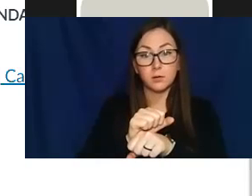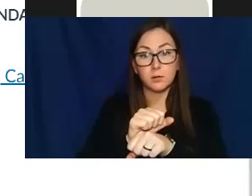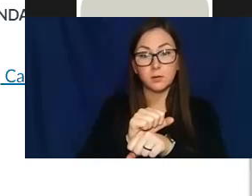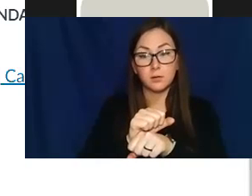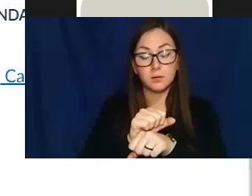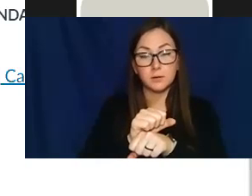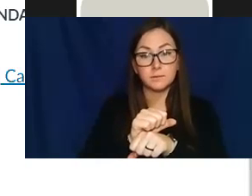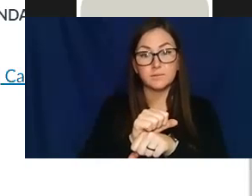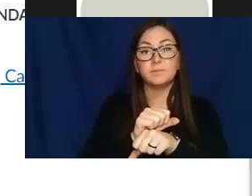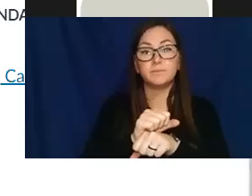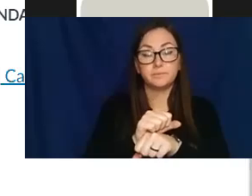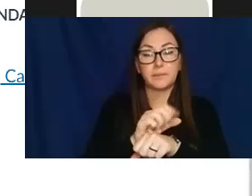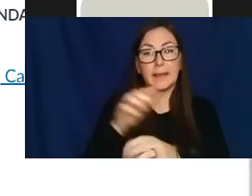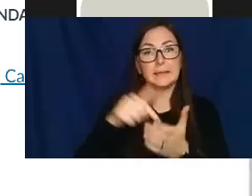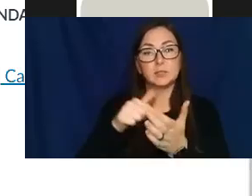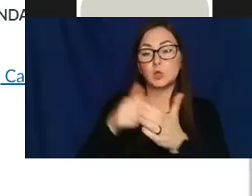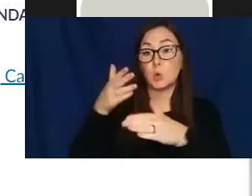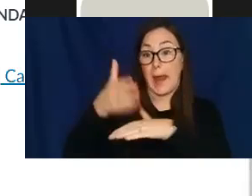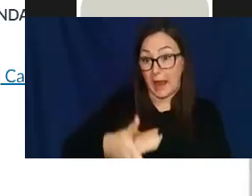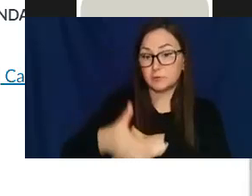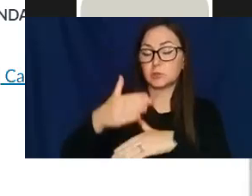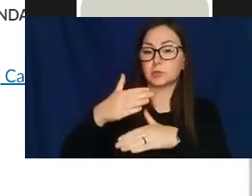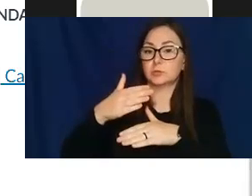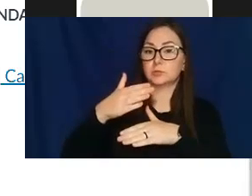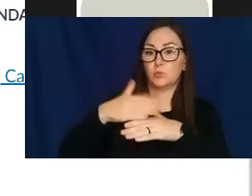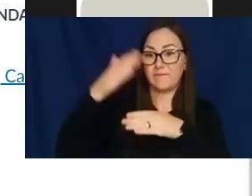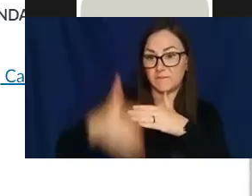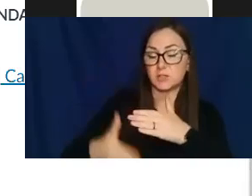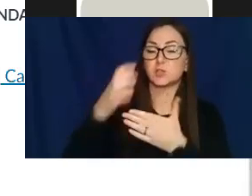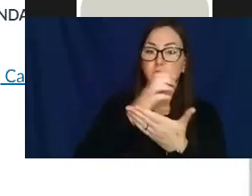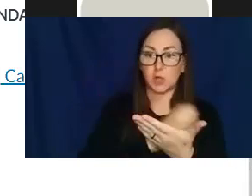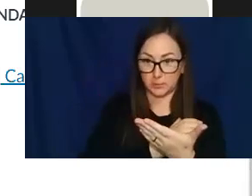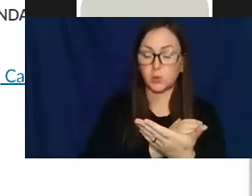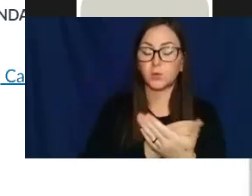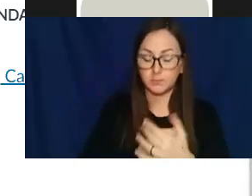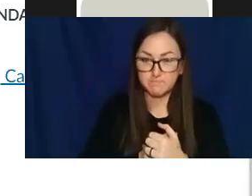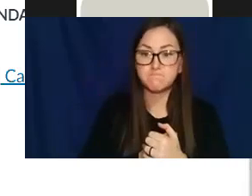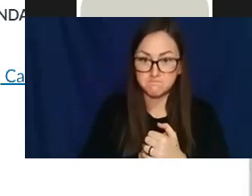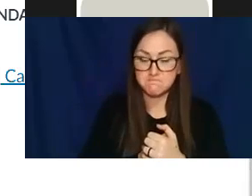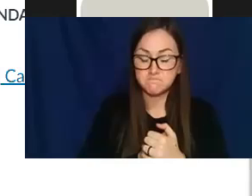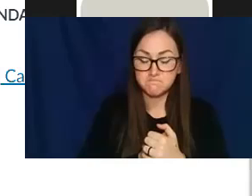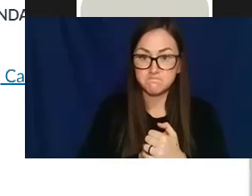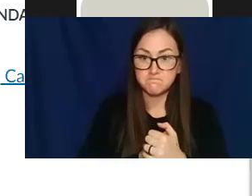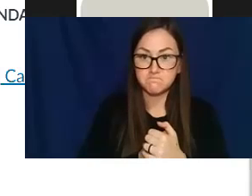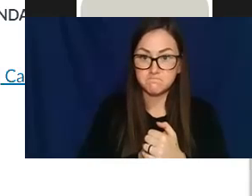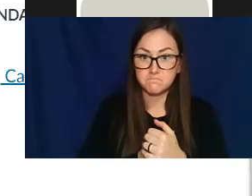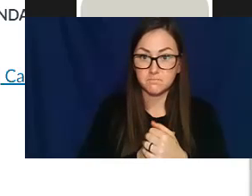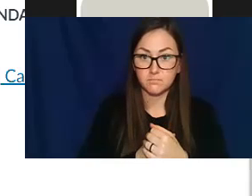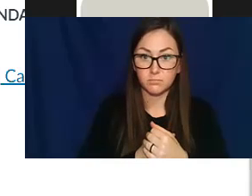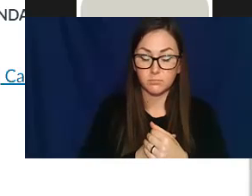with the chapter, so I can move those homework due dates as needed. Okay, but right now I think